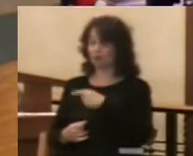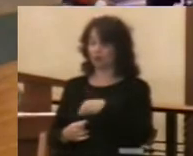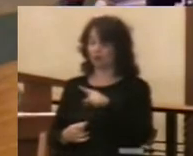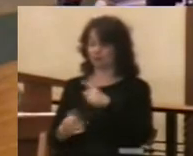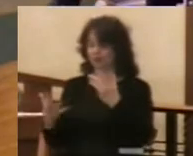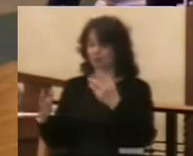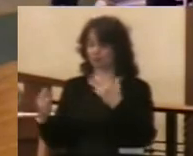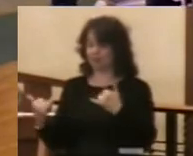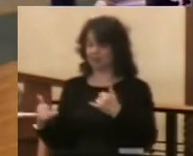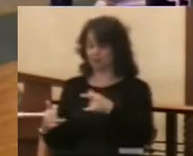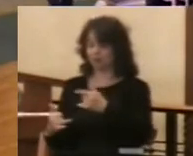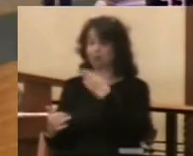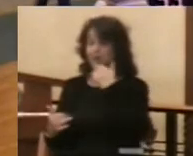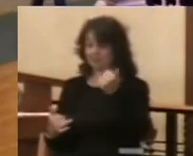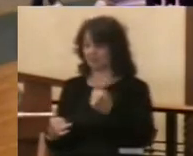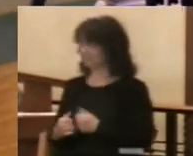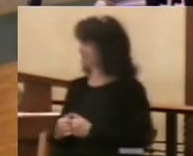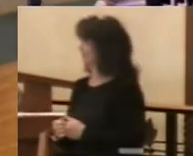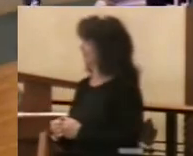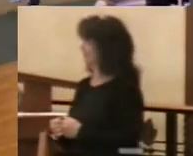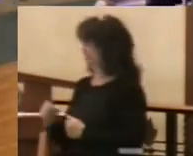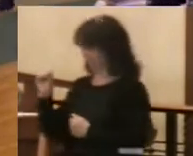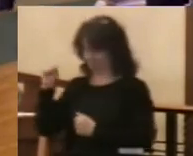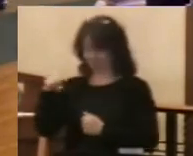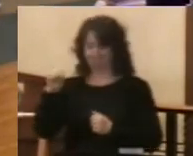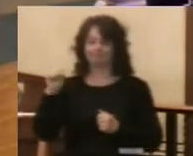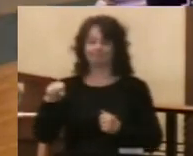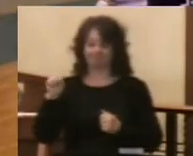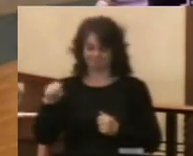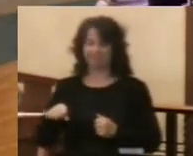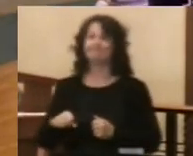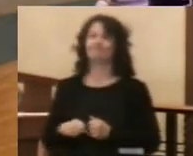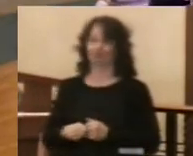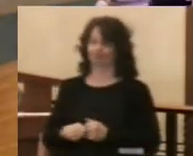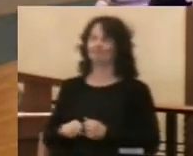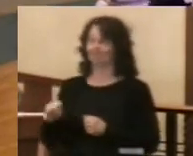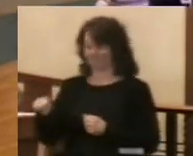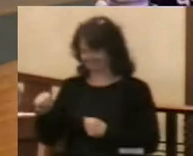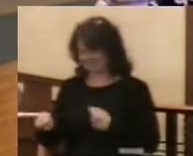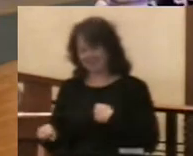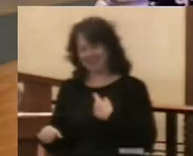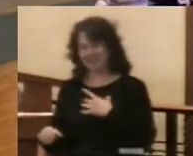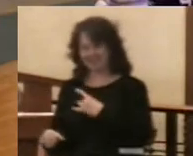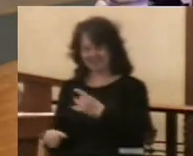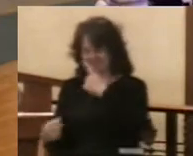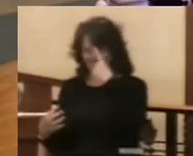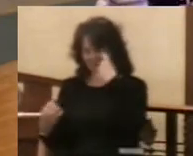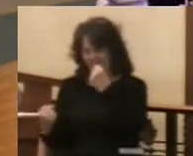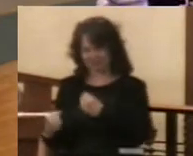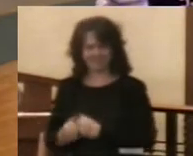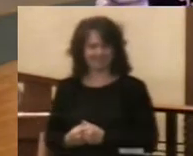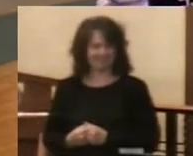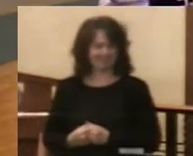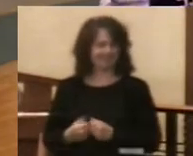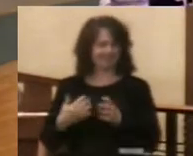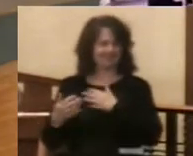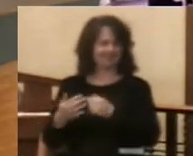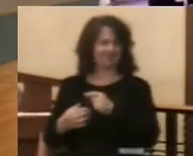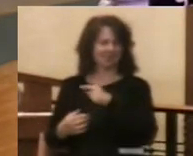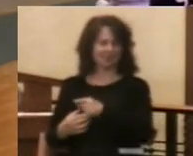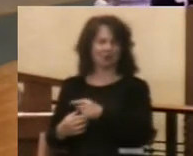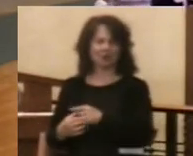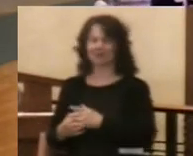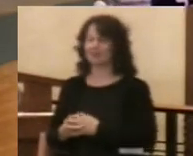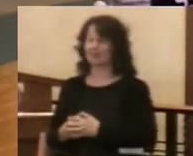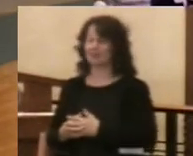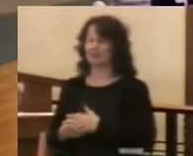player ever? Oh, yeah. Yeah, that's. I like that self-confidence. Well, whether you're the greatest or